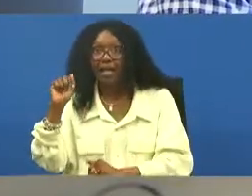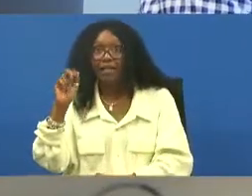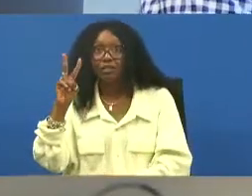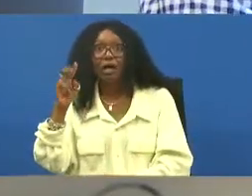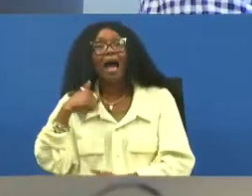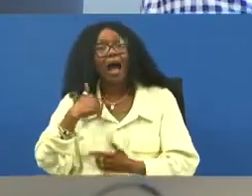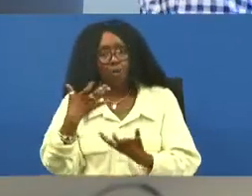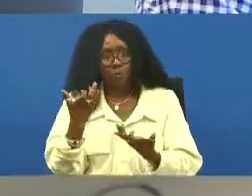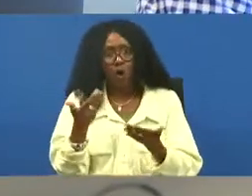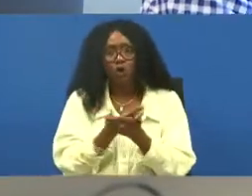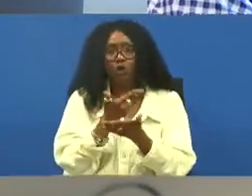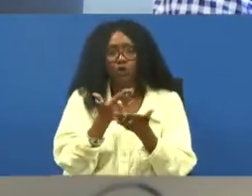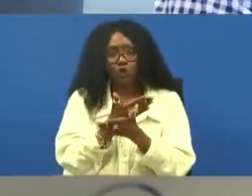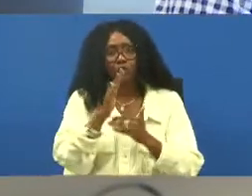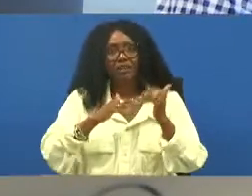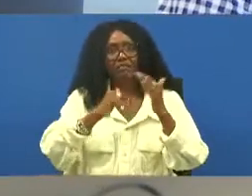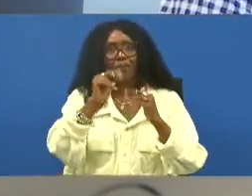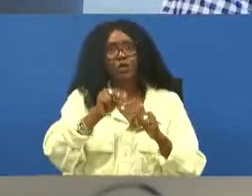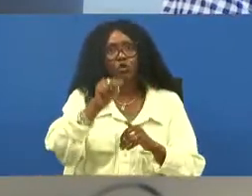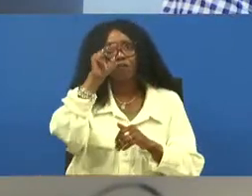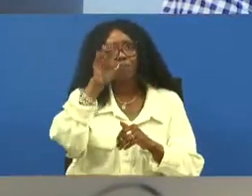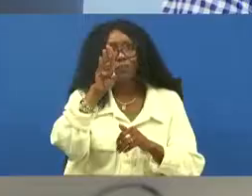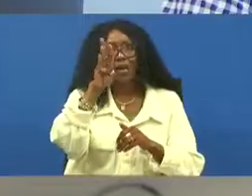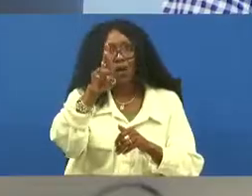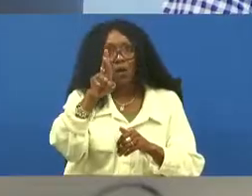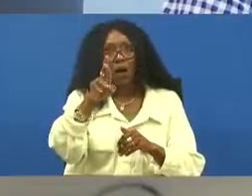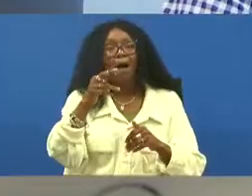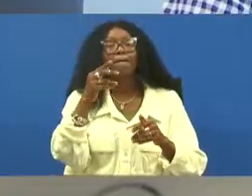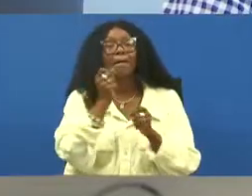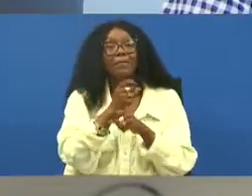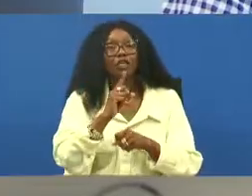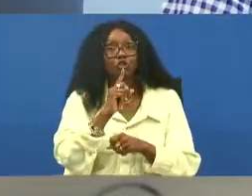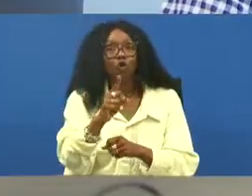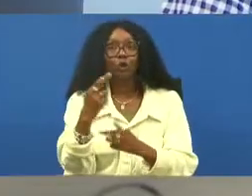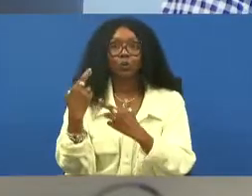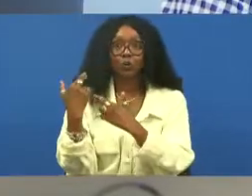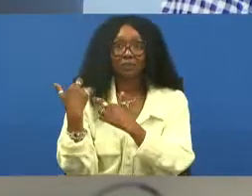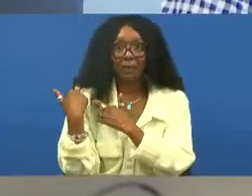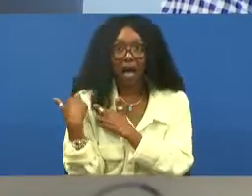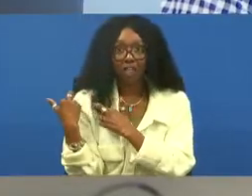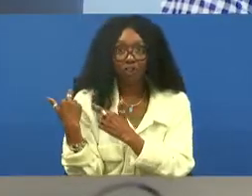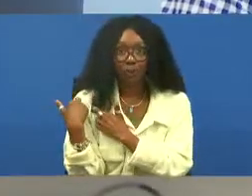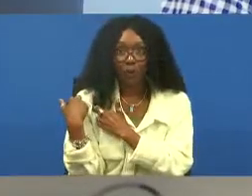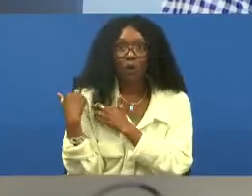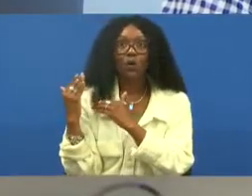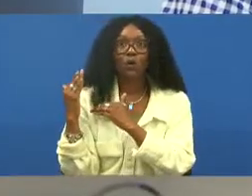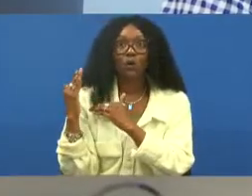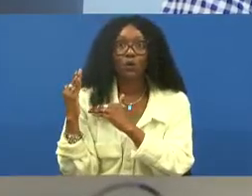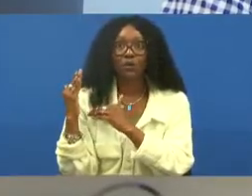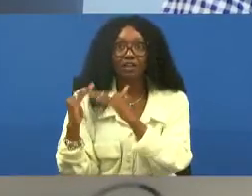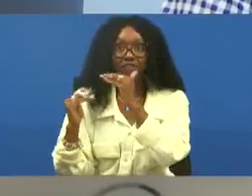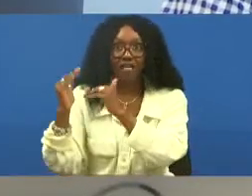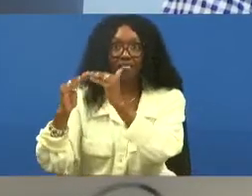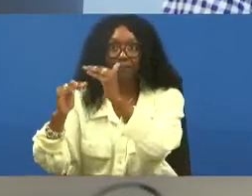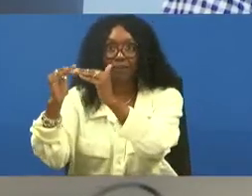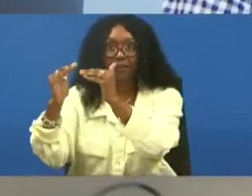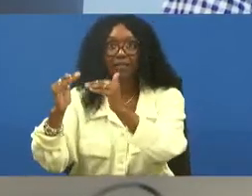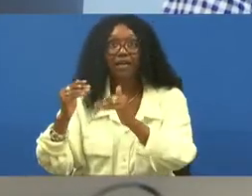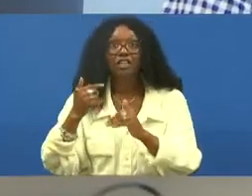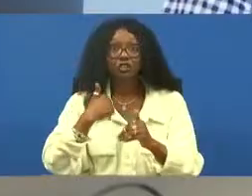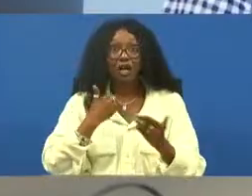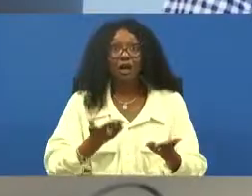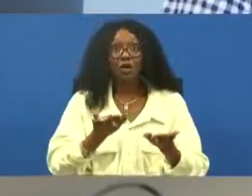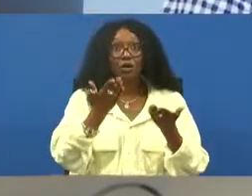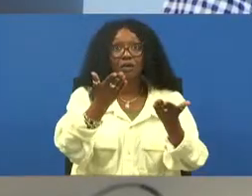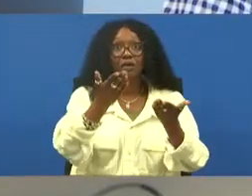want new development in North Baton Rouge, but I need to make sure it's responsible development. And so with that being said, Council, I'll be making a motion